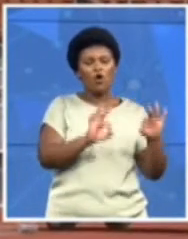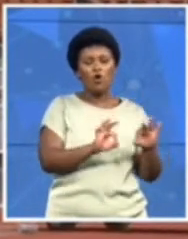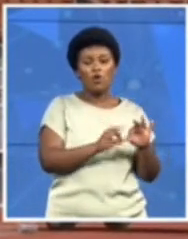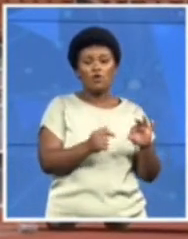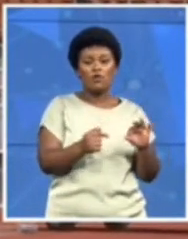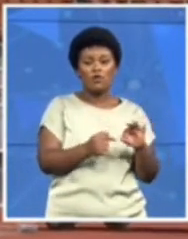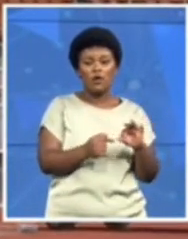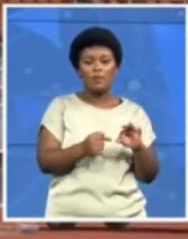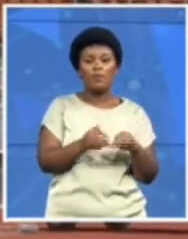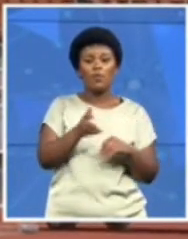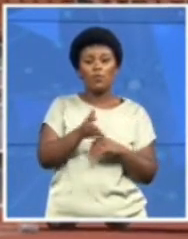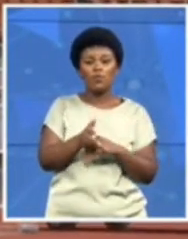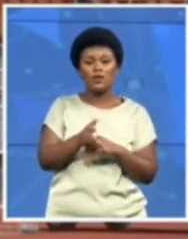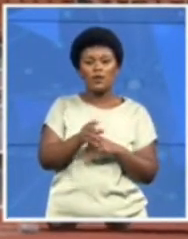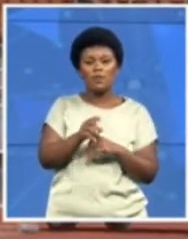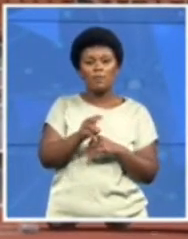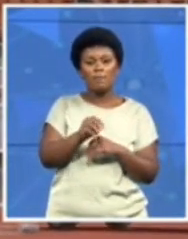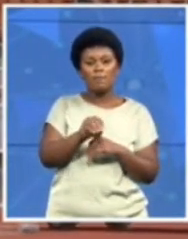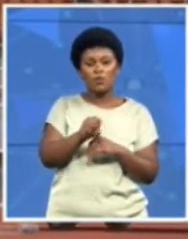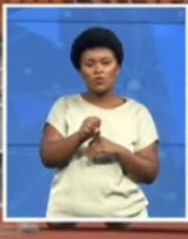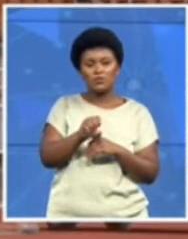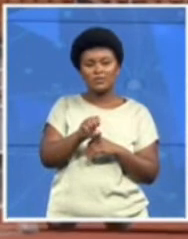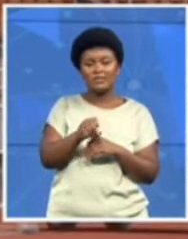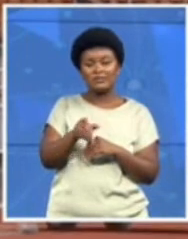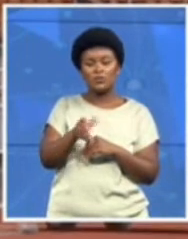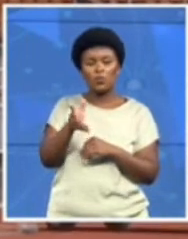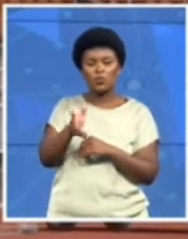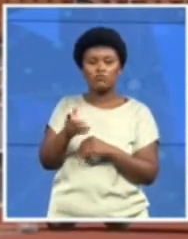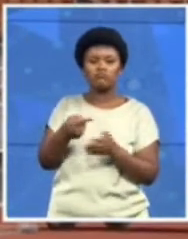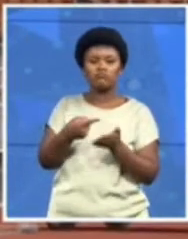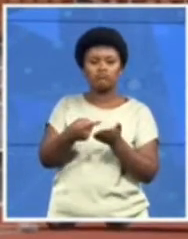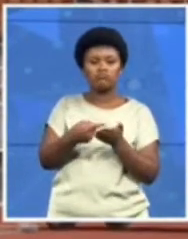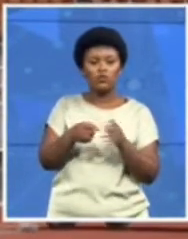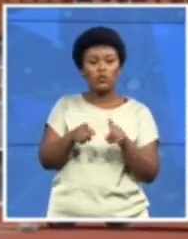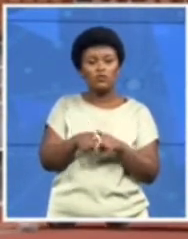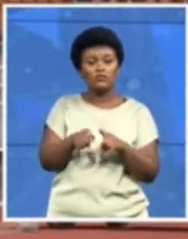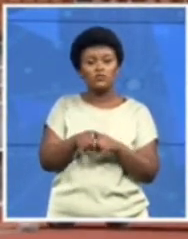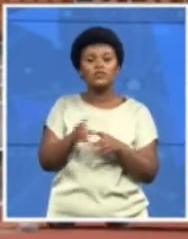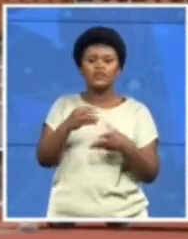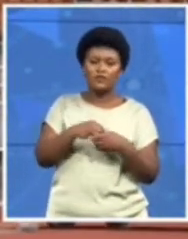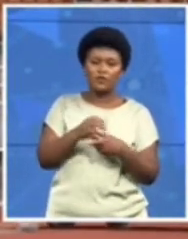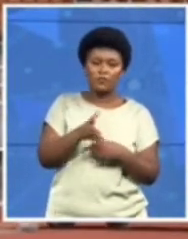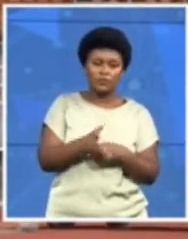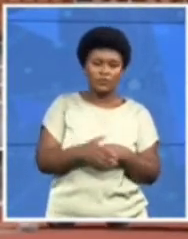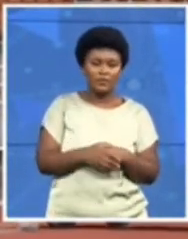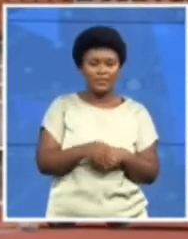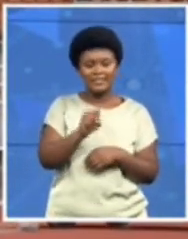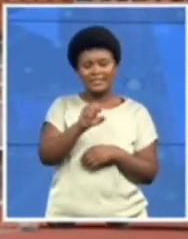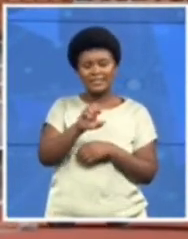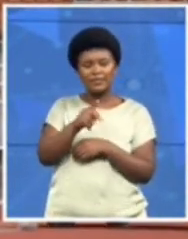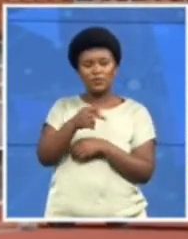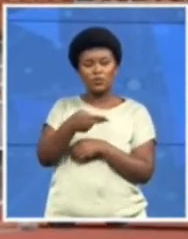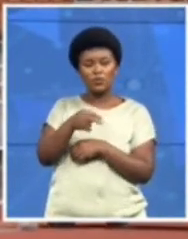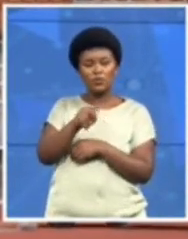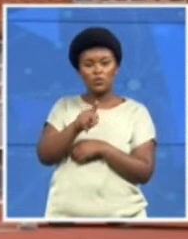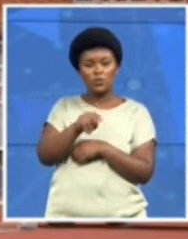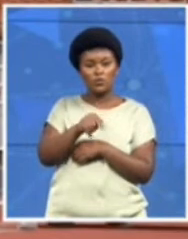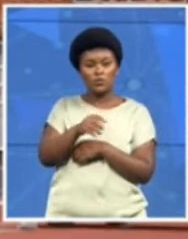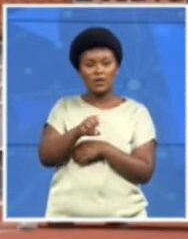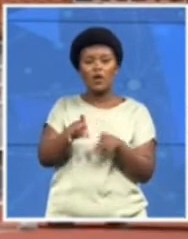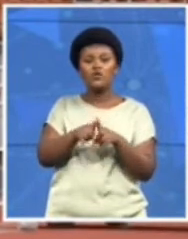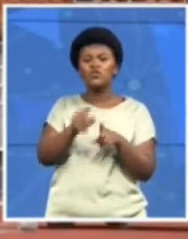in the Fetahomo sub-region of Skukune region. From there, other leaders, Deputy President Mabuza